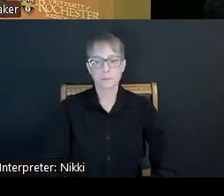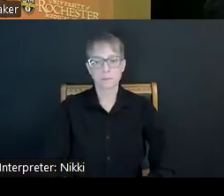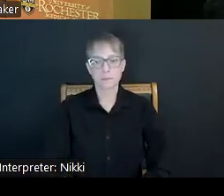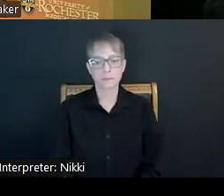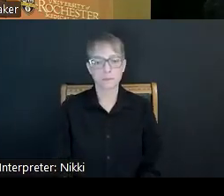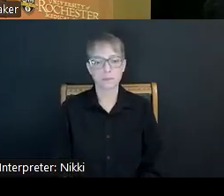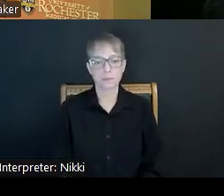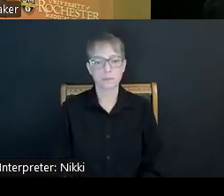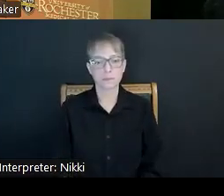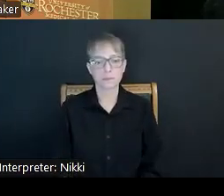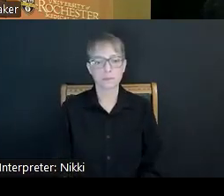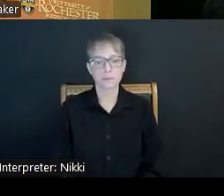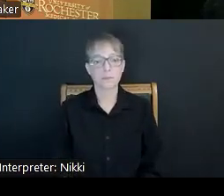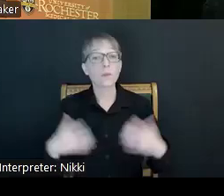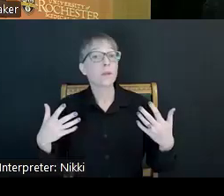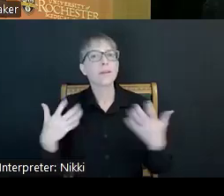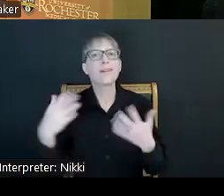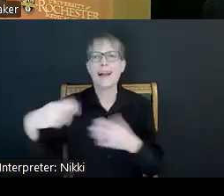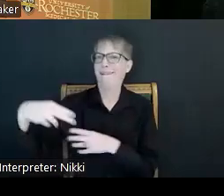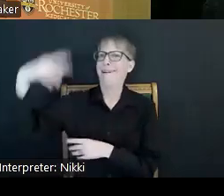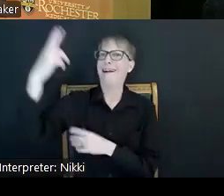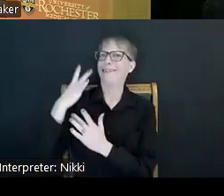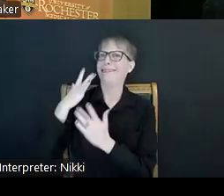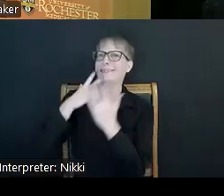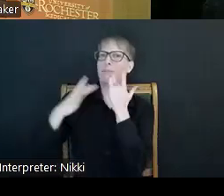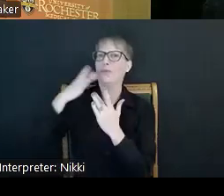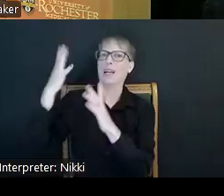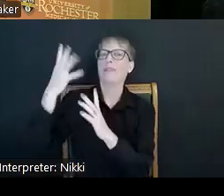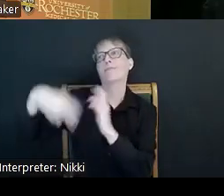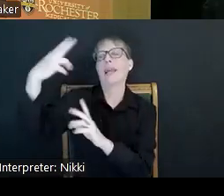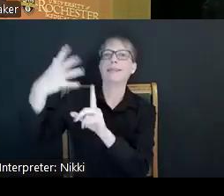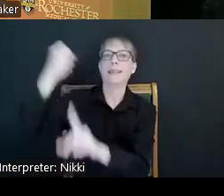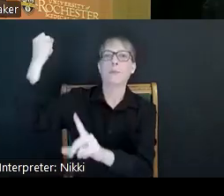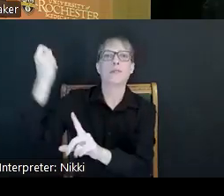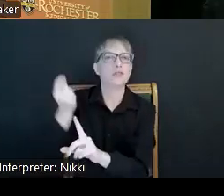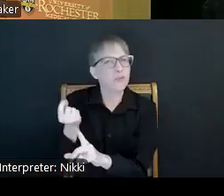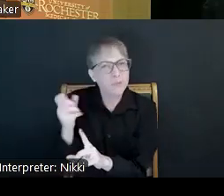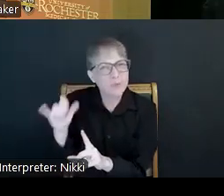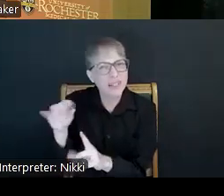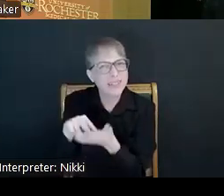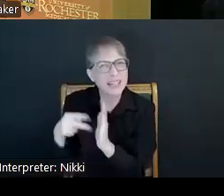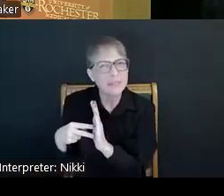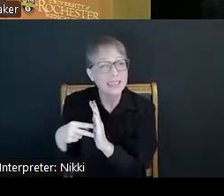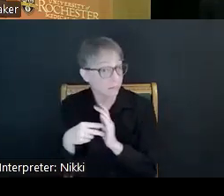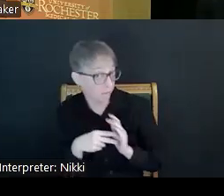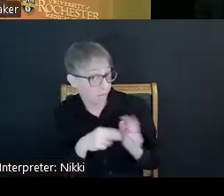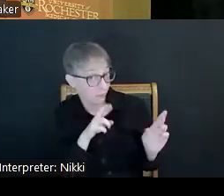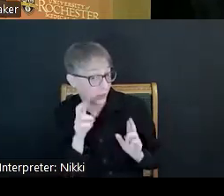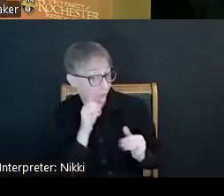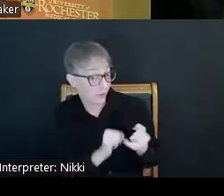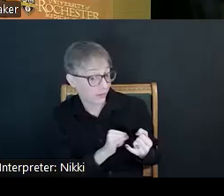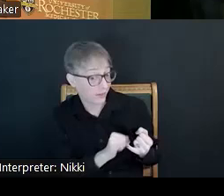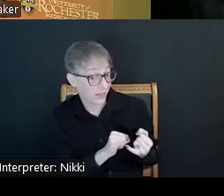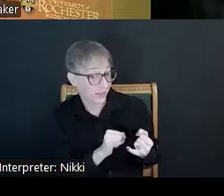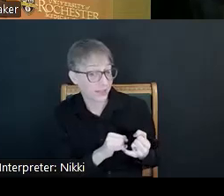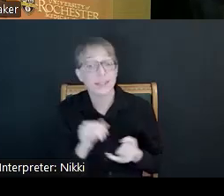What is high deprivation? It's a good question. And does you think they're ready for the last little bit? And I see people noticing it's